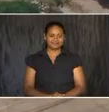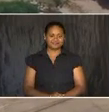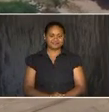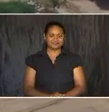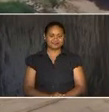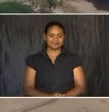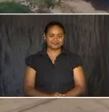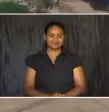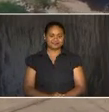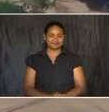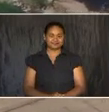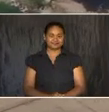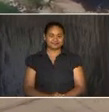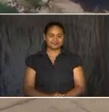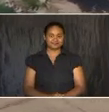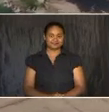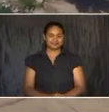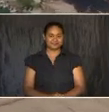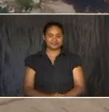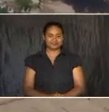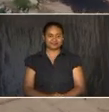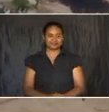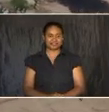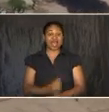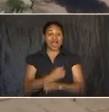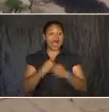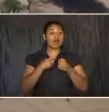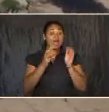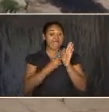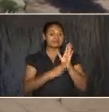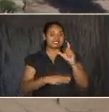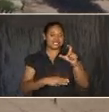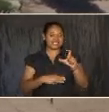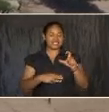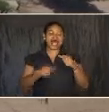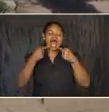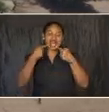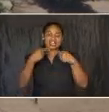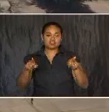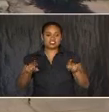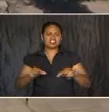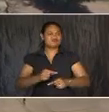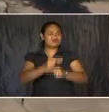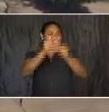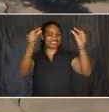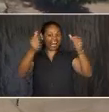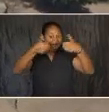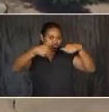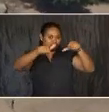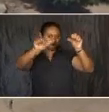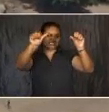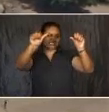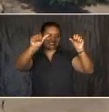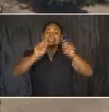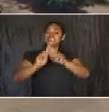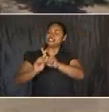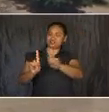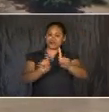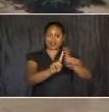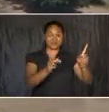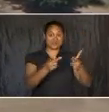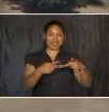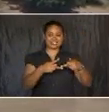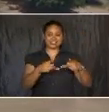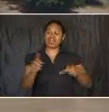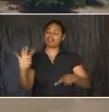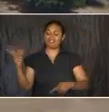The Master of Ceremony is also announcing the parade appointments and the traditional areas where they hail from.